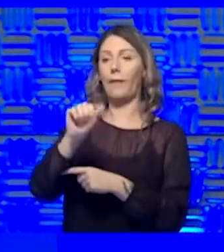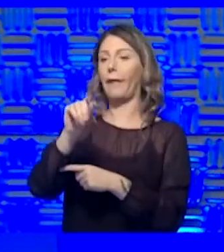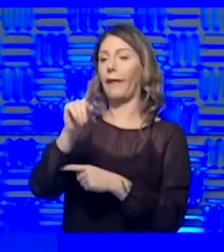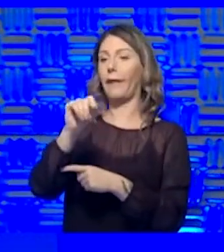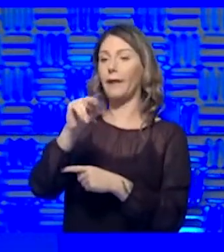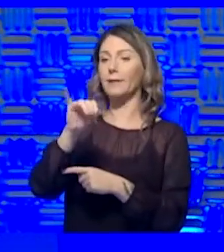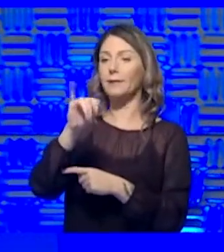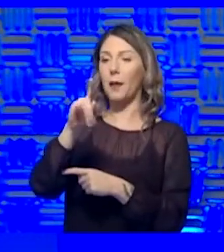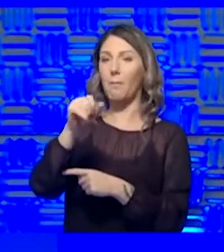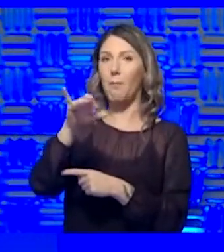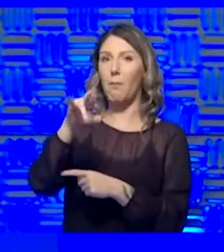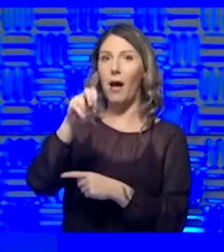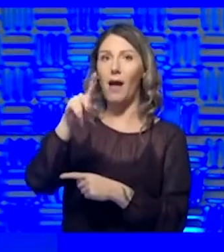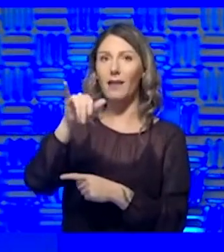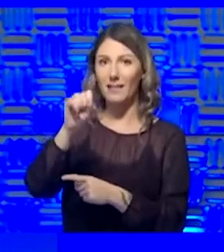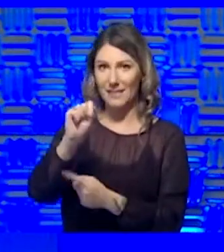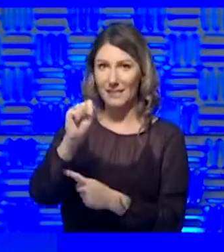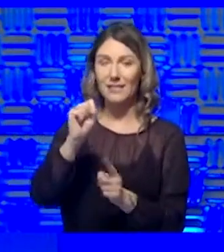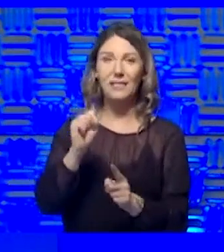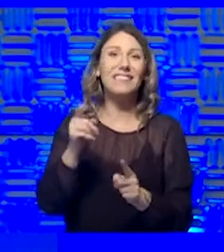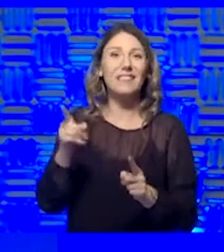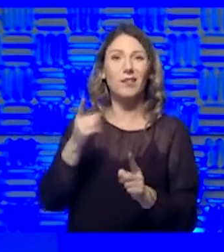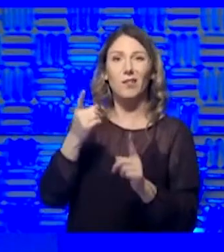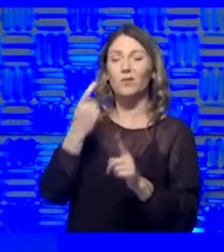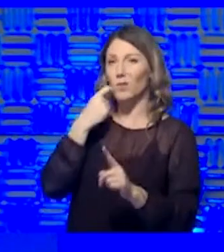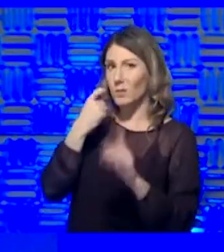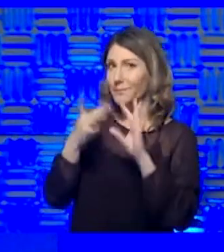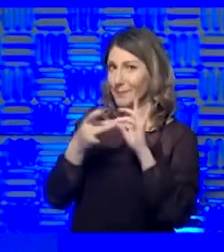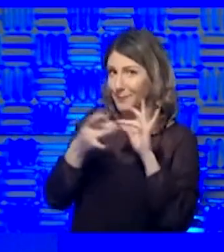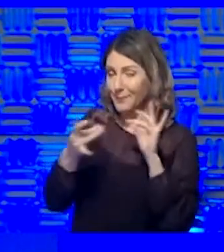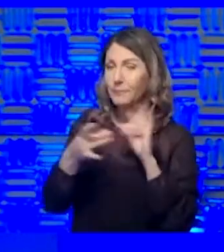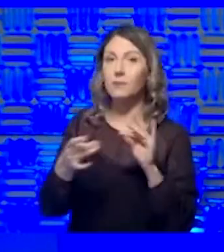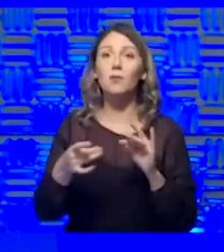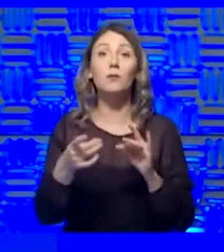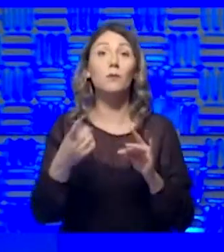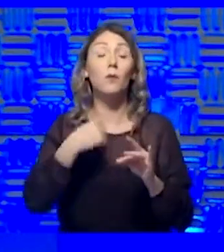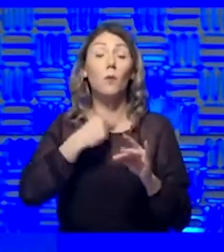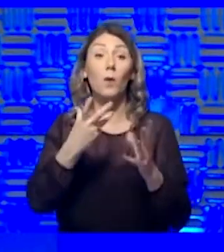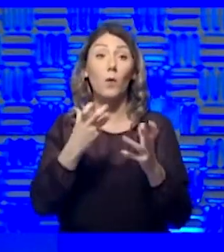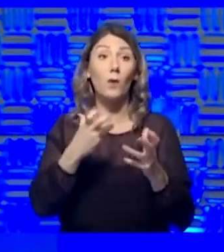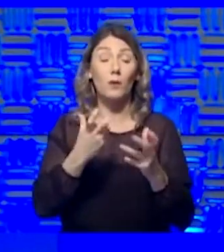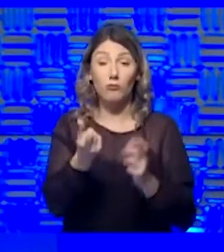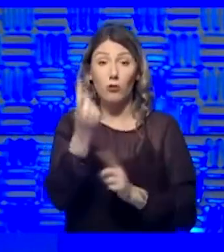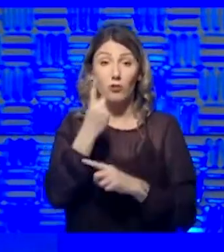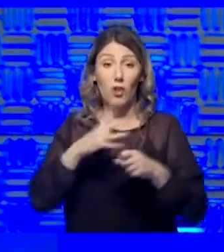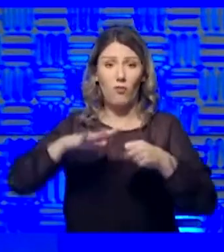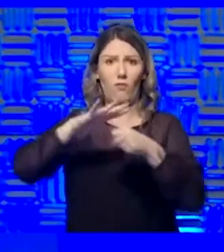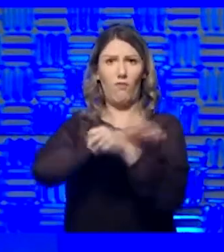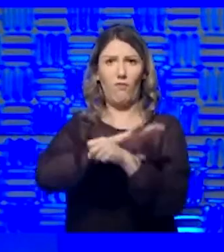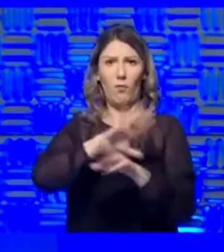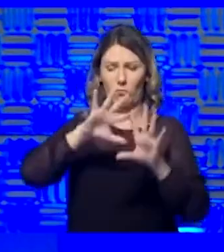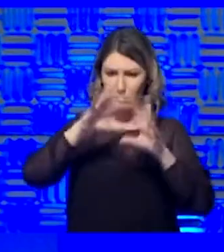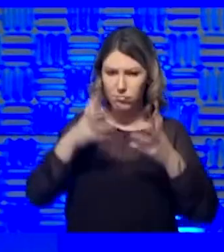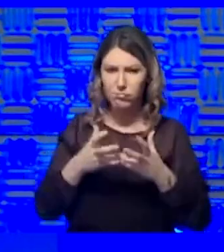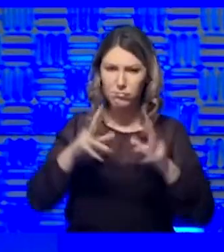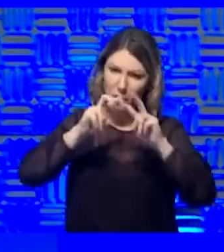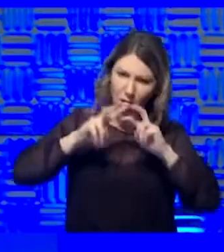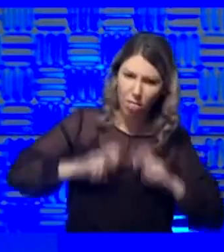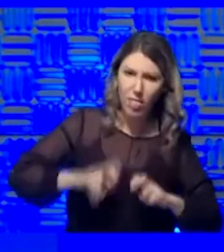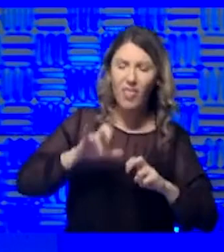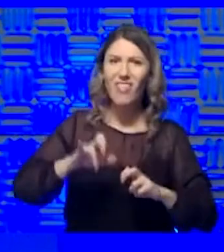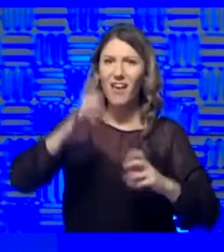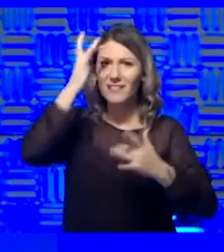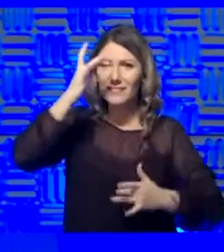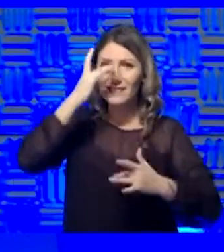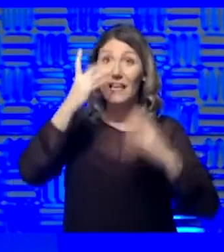Eventually, as Dr. Stites talked about, we would like so that we understand the full prevalence of the disease out in the community at this